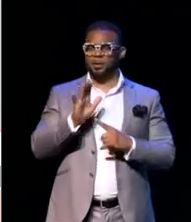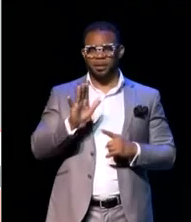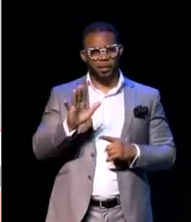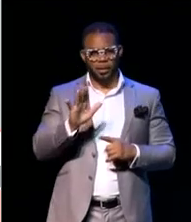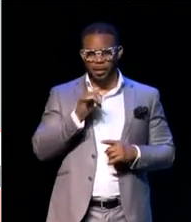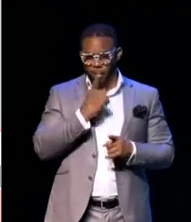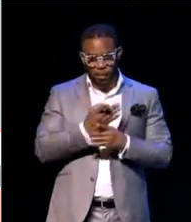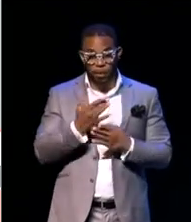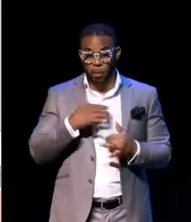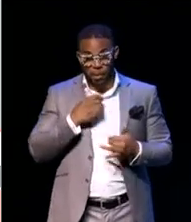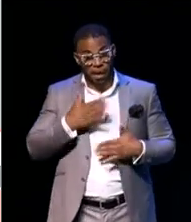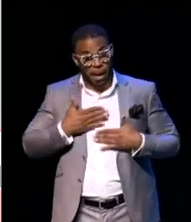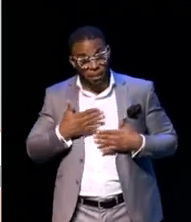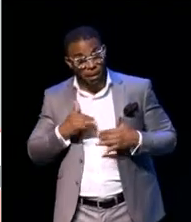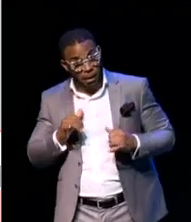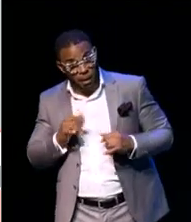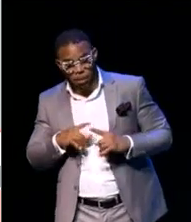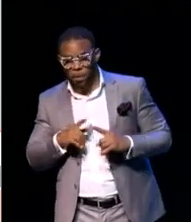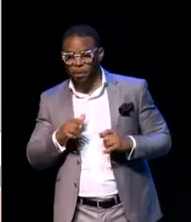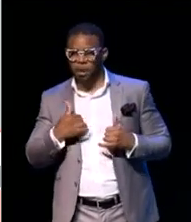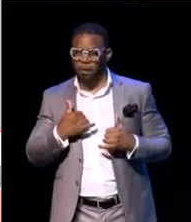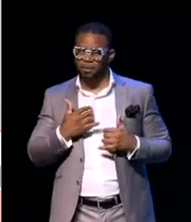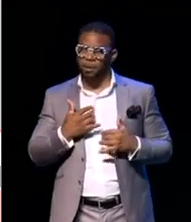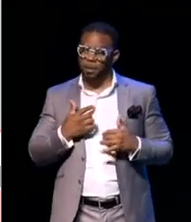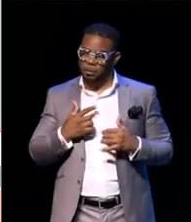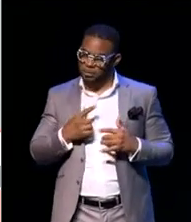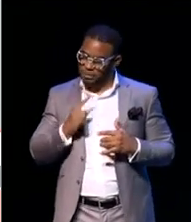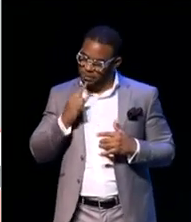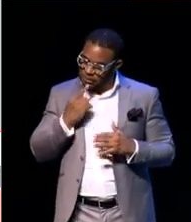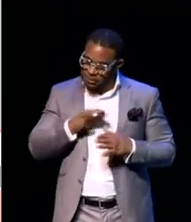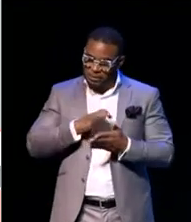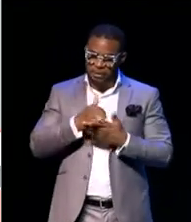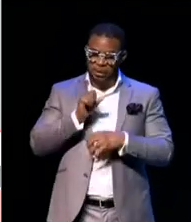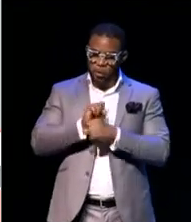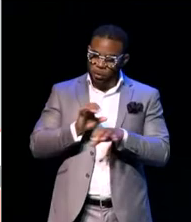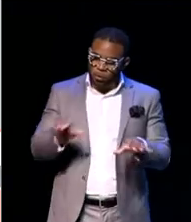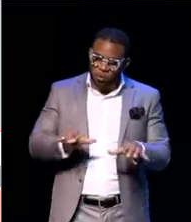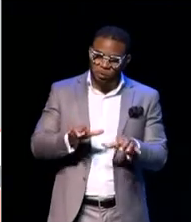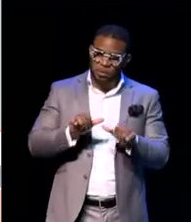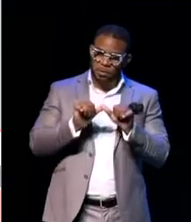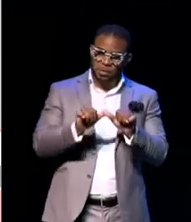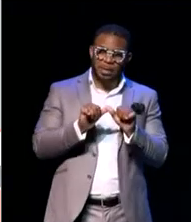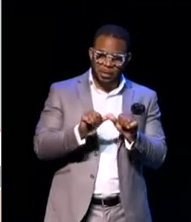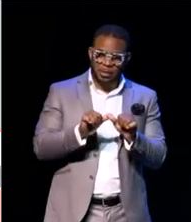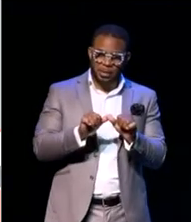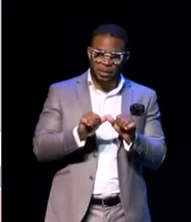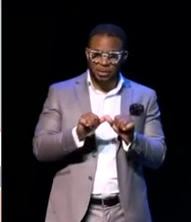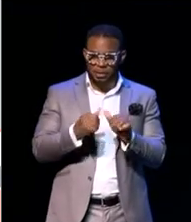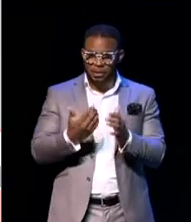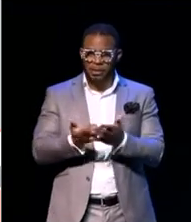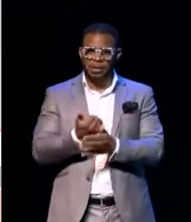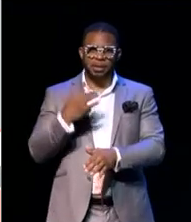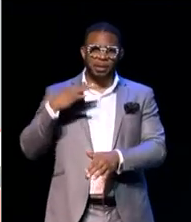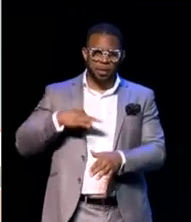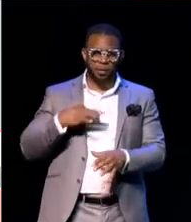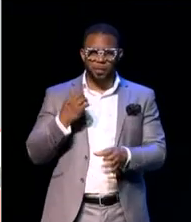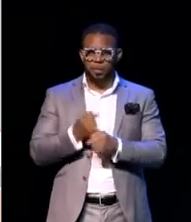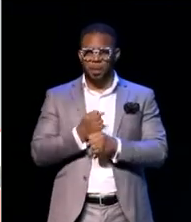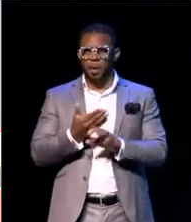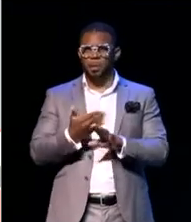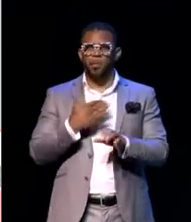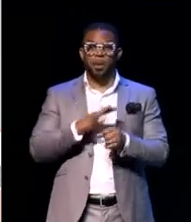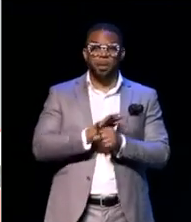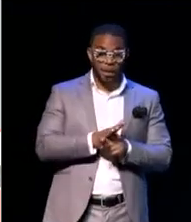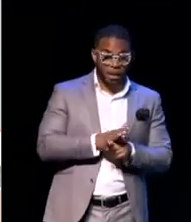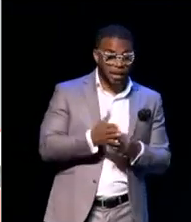be happy, but we've got an intense amount of work to do to maintain the gains that we've made before